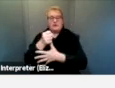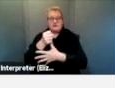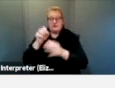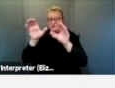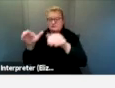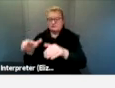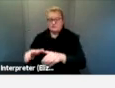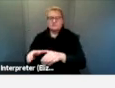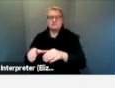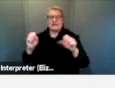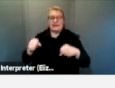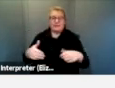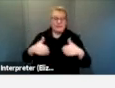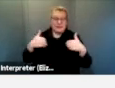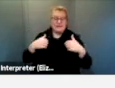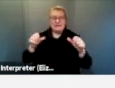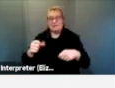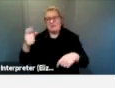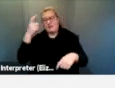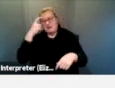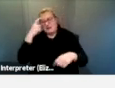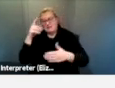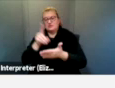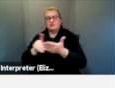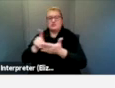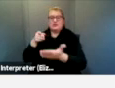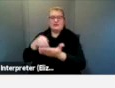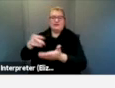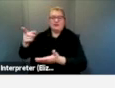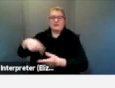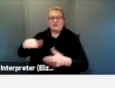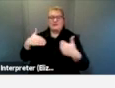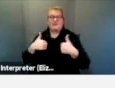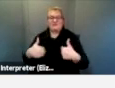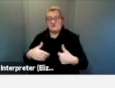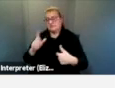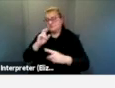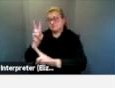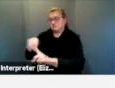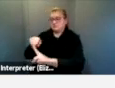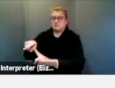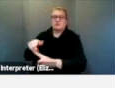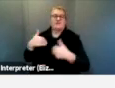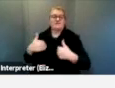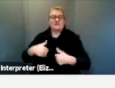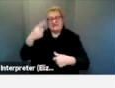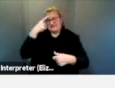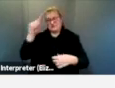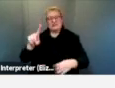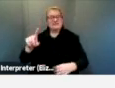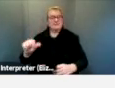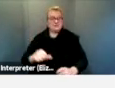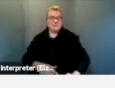with able bodies and able minds, discriminating against those with physical and who they perceived as having physical and intellectual